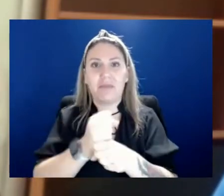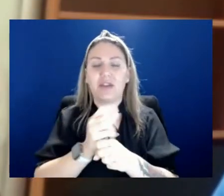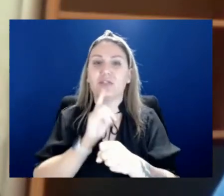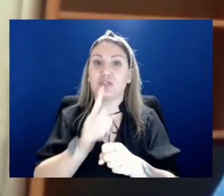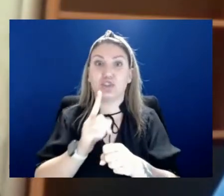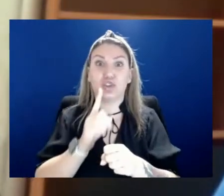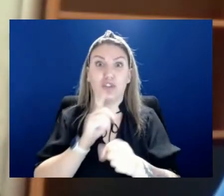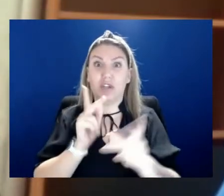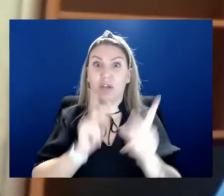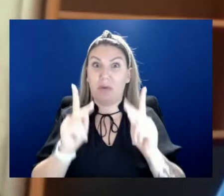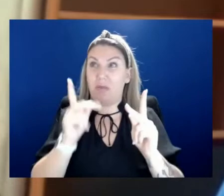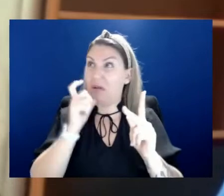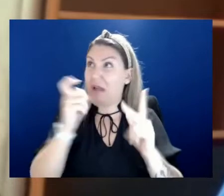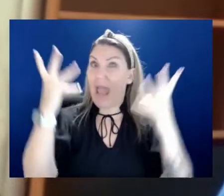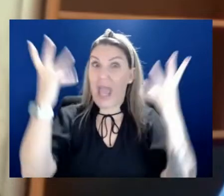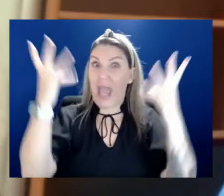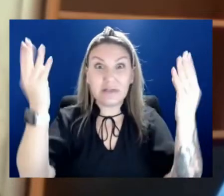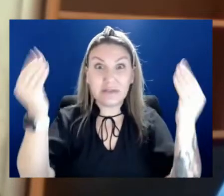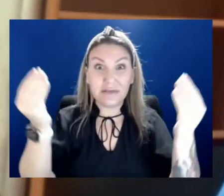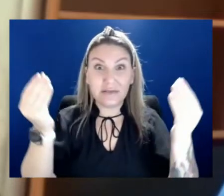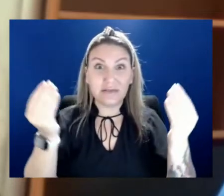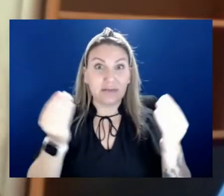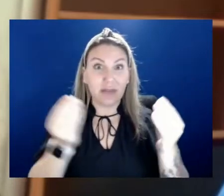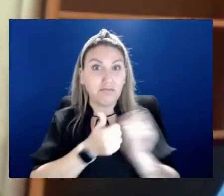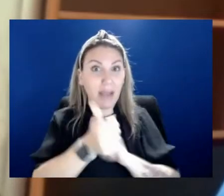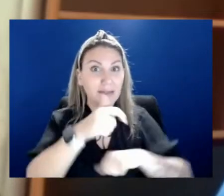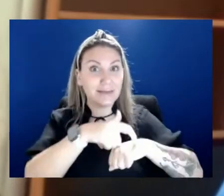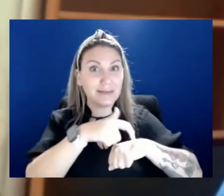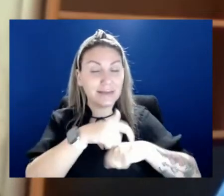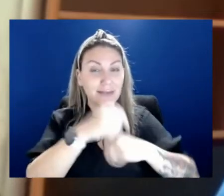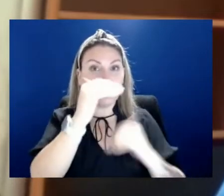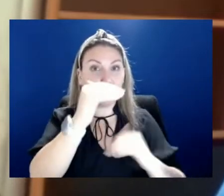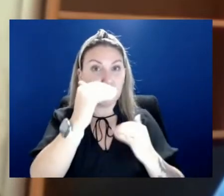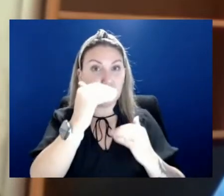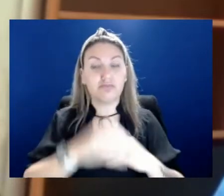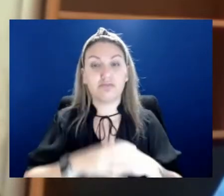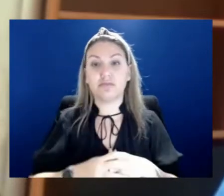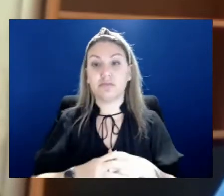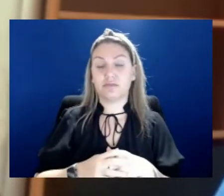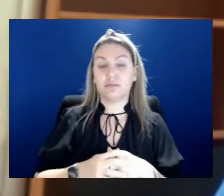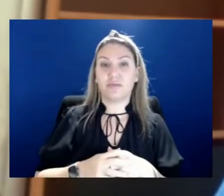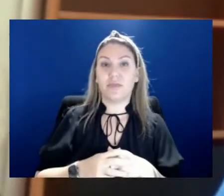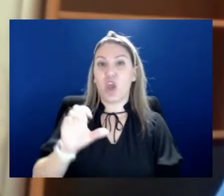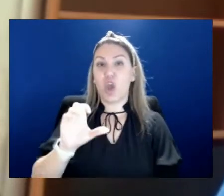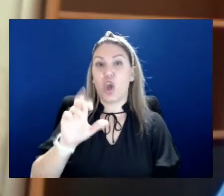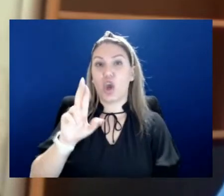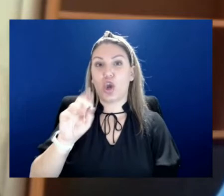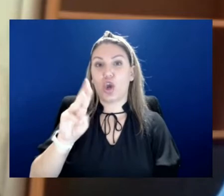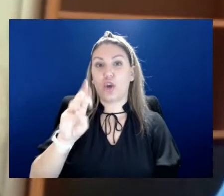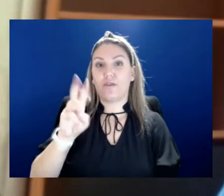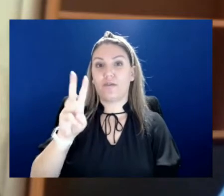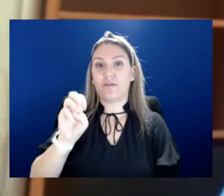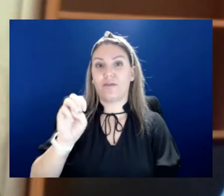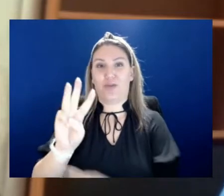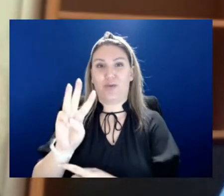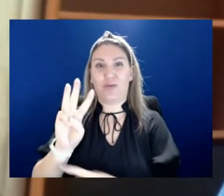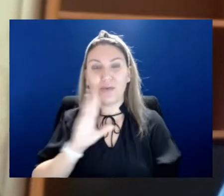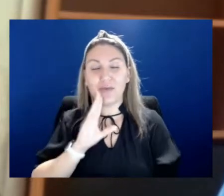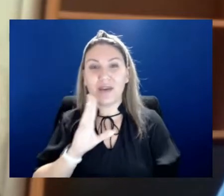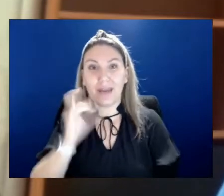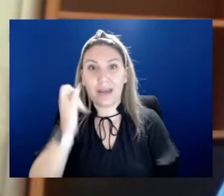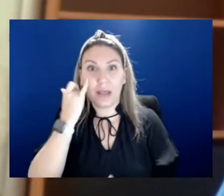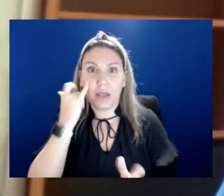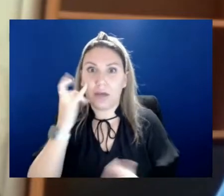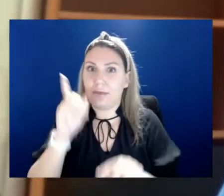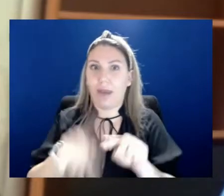roads by the time of the curfew. And if you are having to break it, let's just say